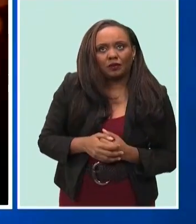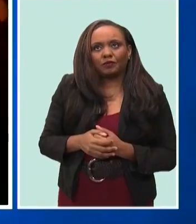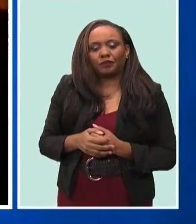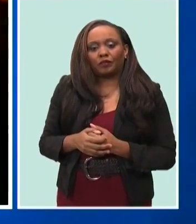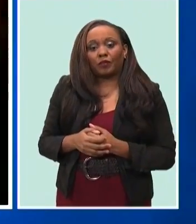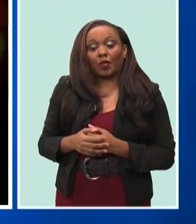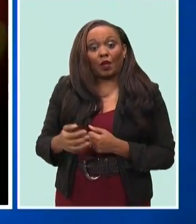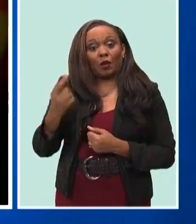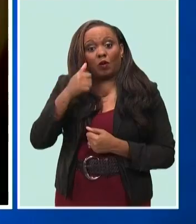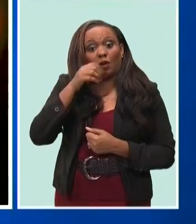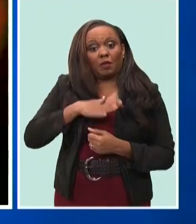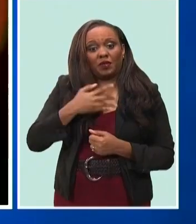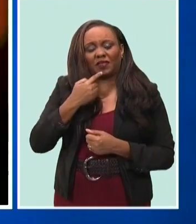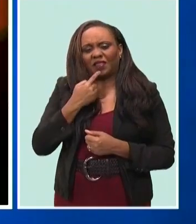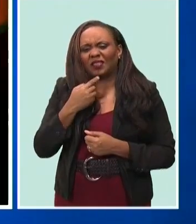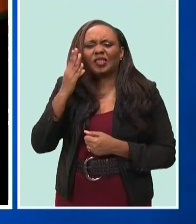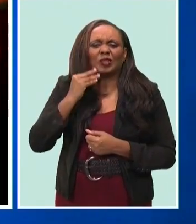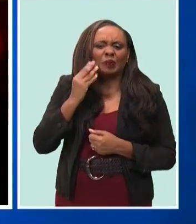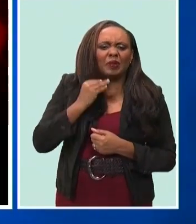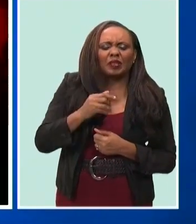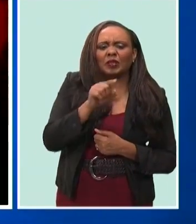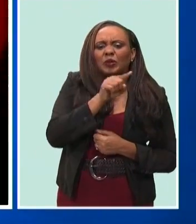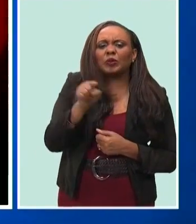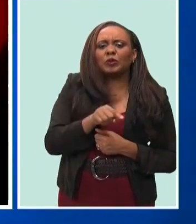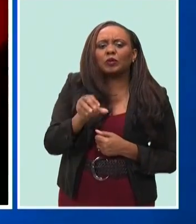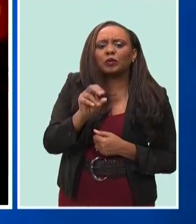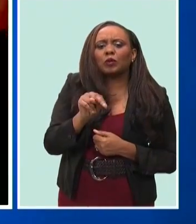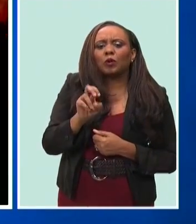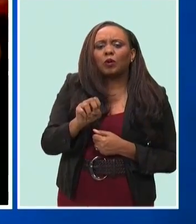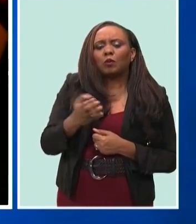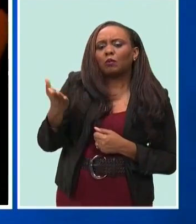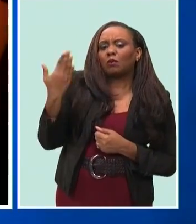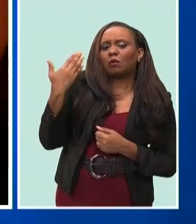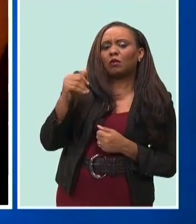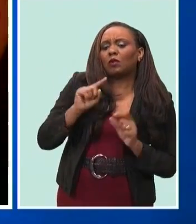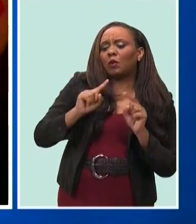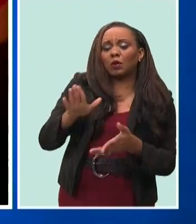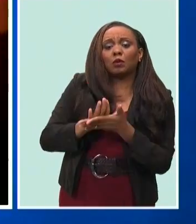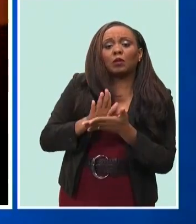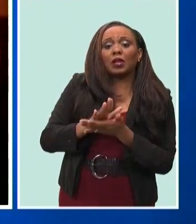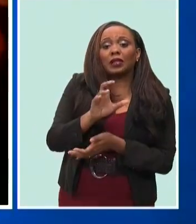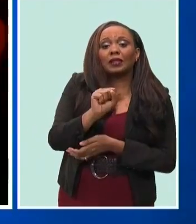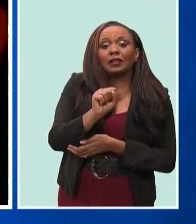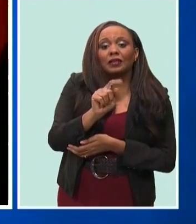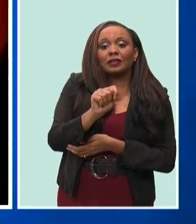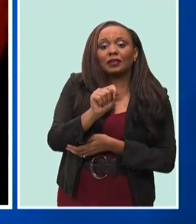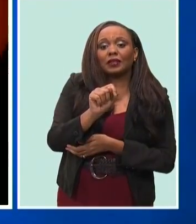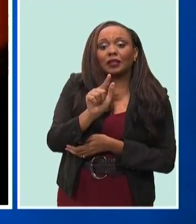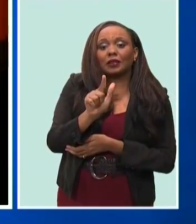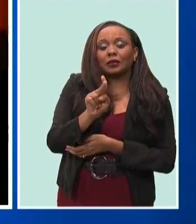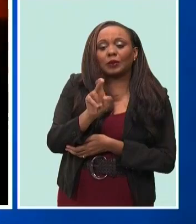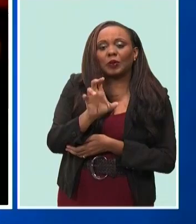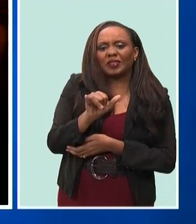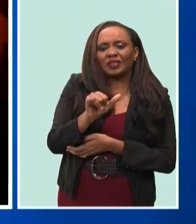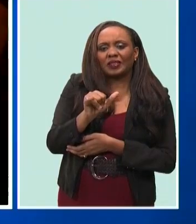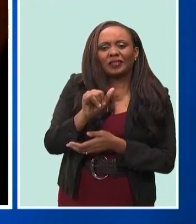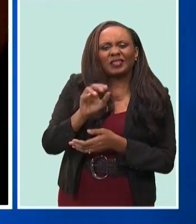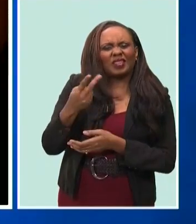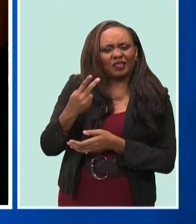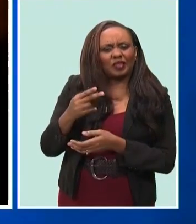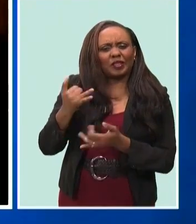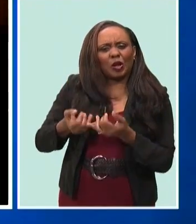she's been through the experience of zoning. She's a past student of the St. Lucie Secondary School, which has been renamed the Darrell Jordan Secondary School.